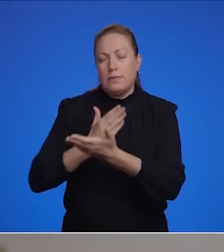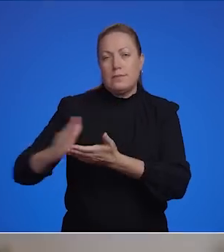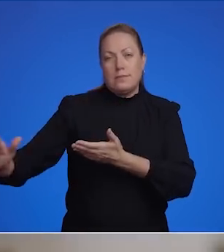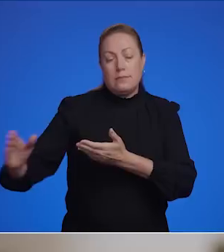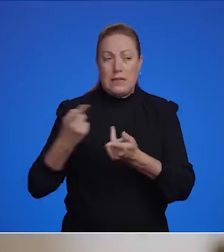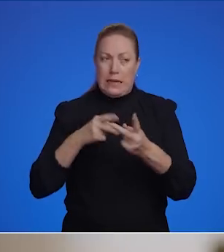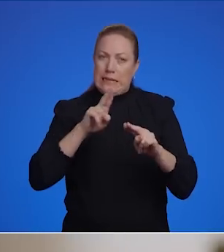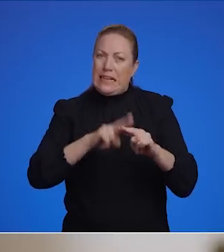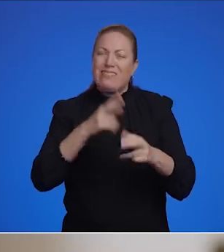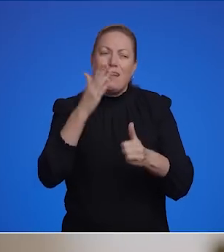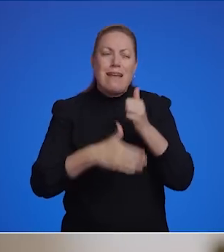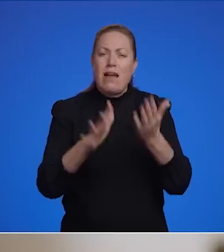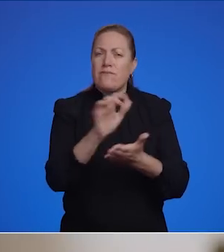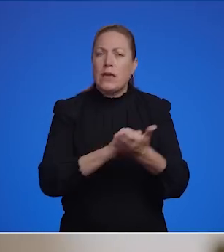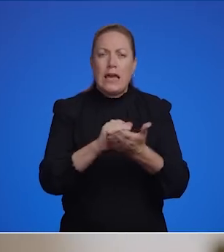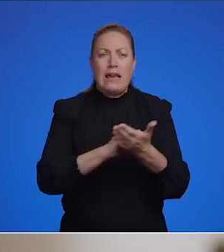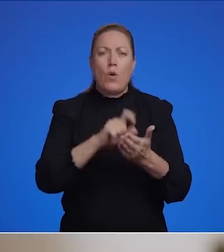retain, they are retained."